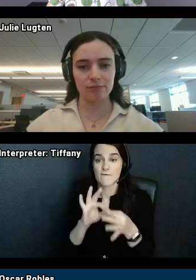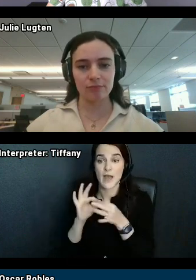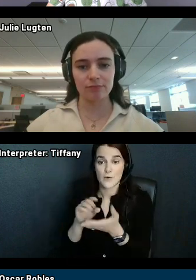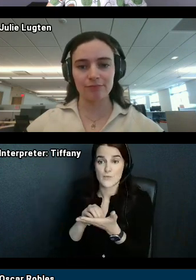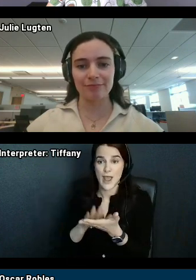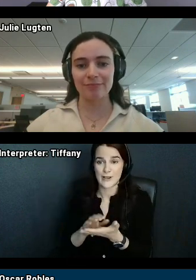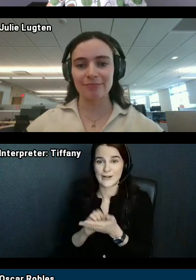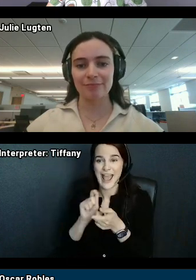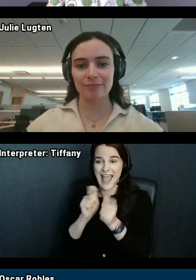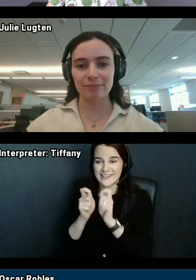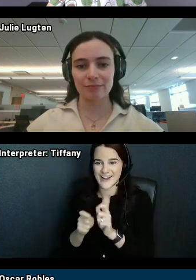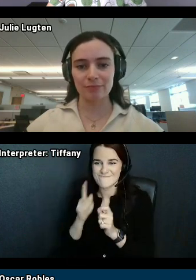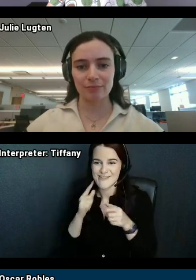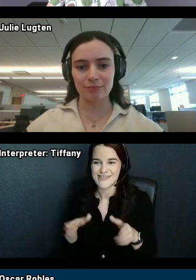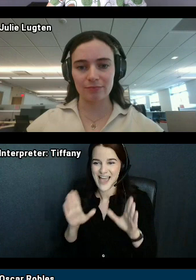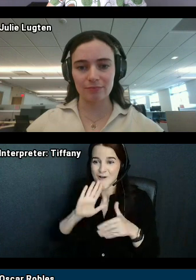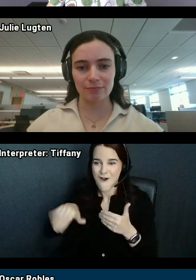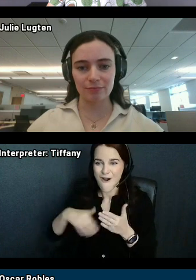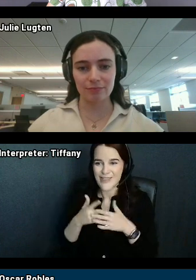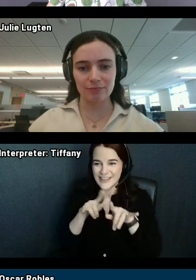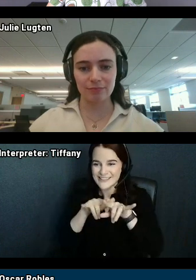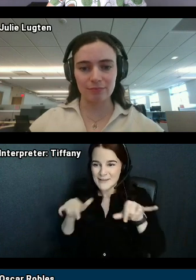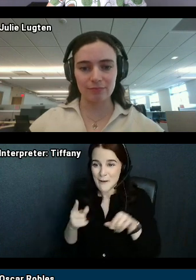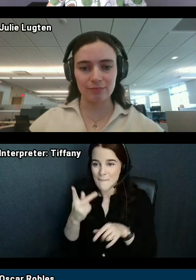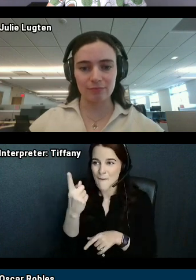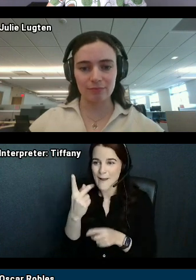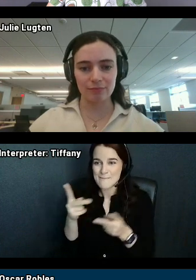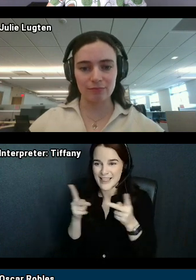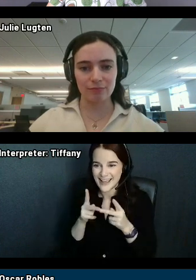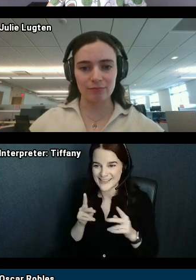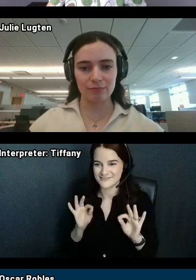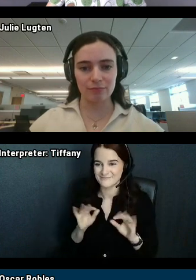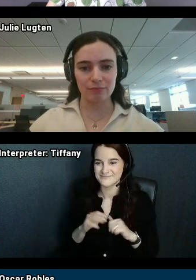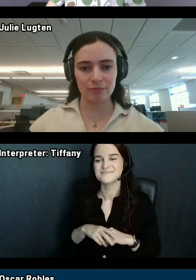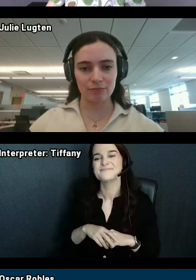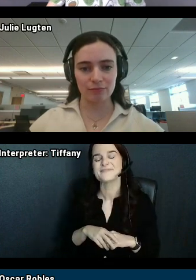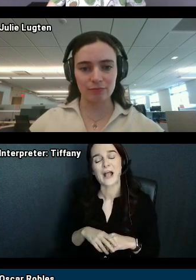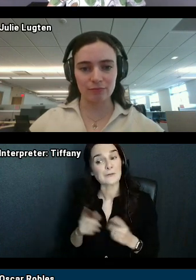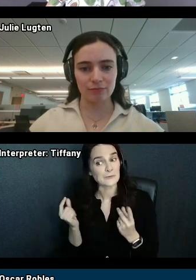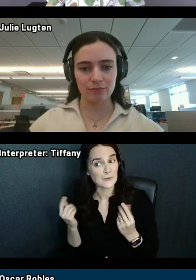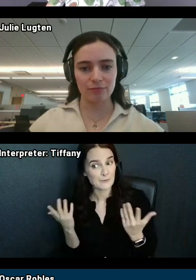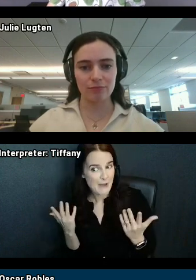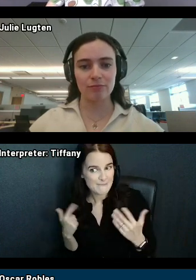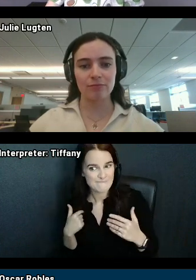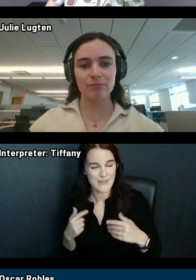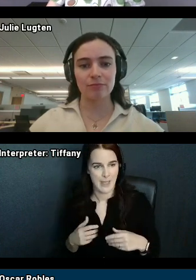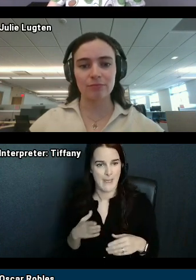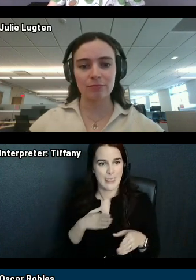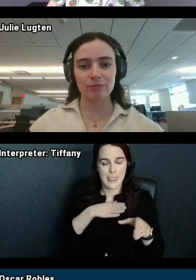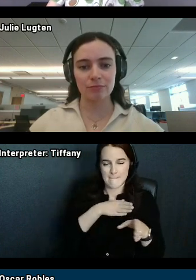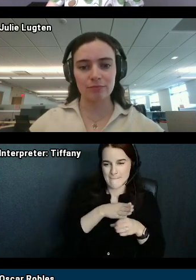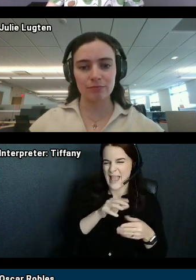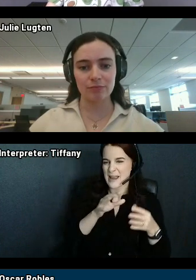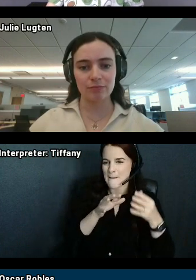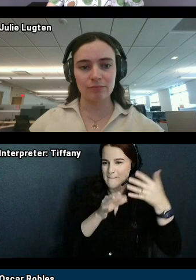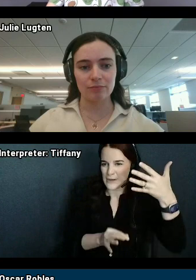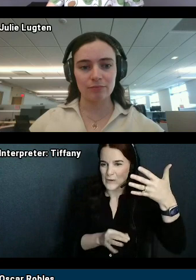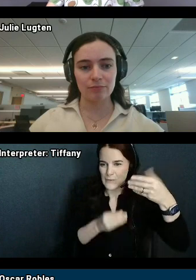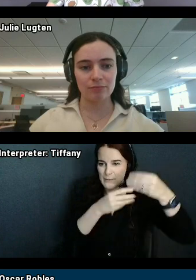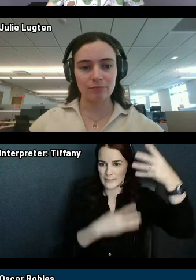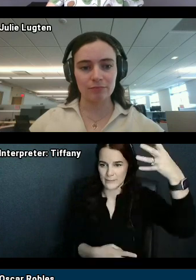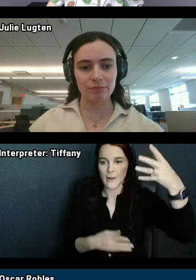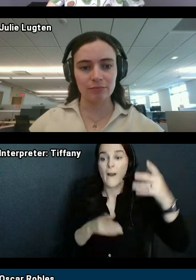all at once in one place. So to do that, I'm going to go up to my big main menu here and product